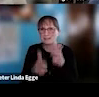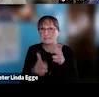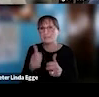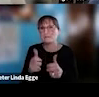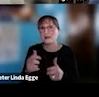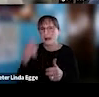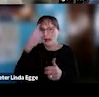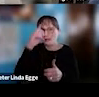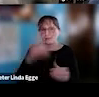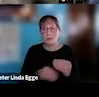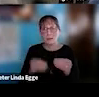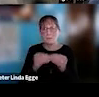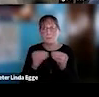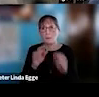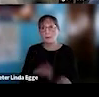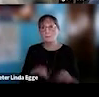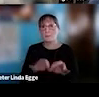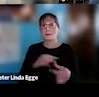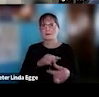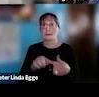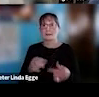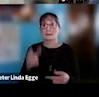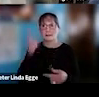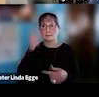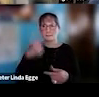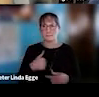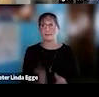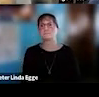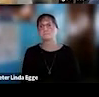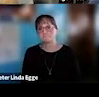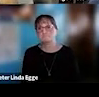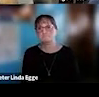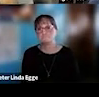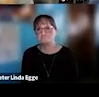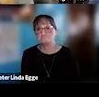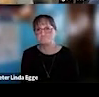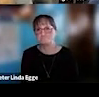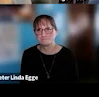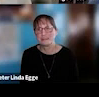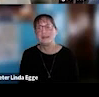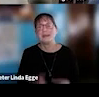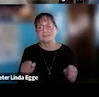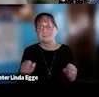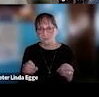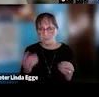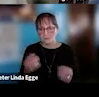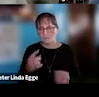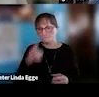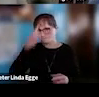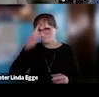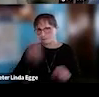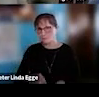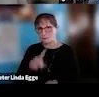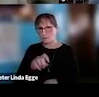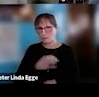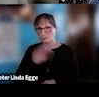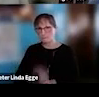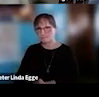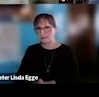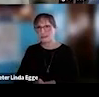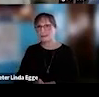I think she's going to be more important to hear from than me. Okay. Sorry. So I agree 100% with that statement. Urine